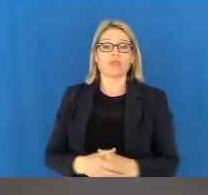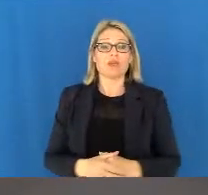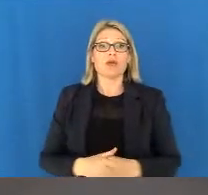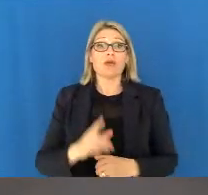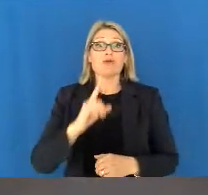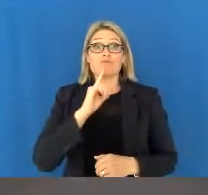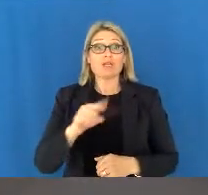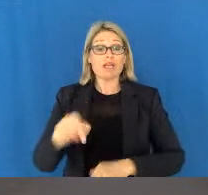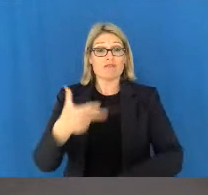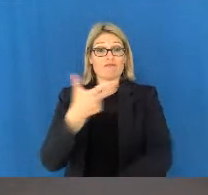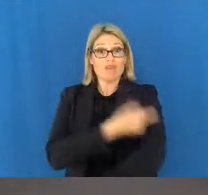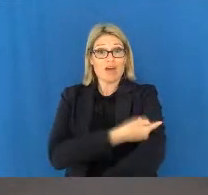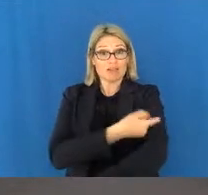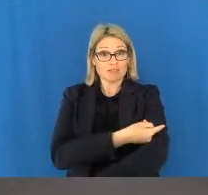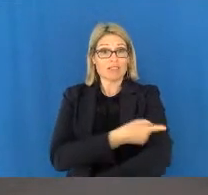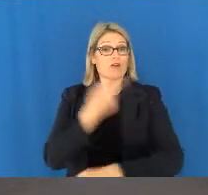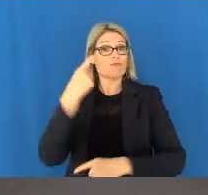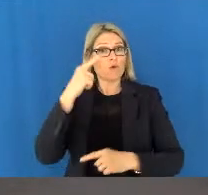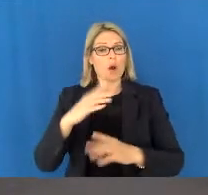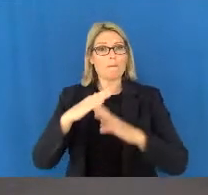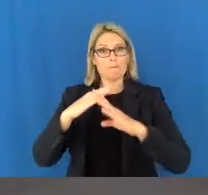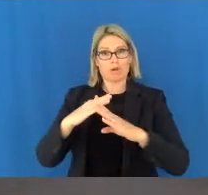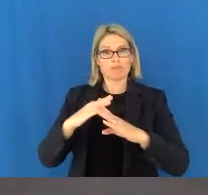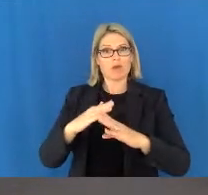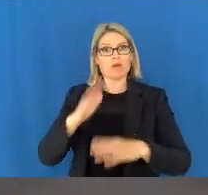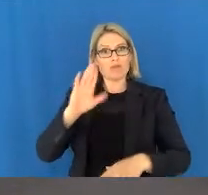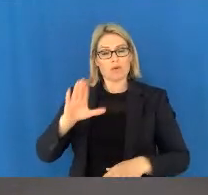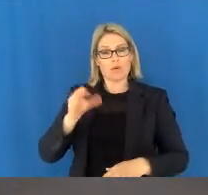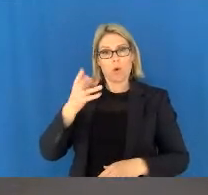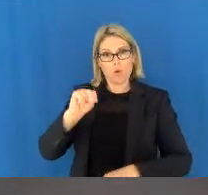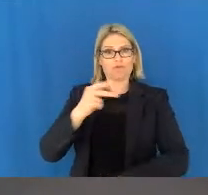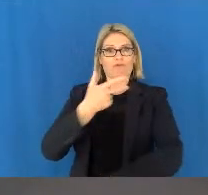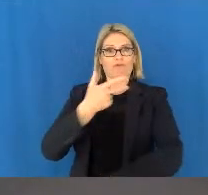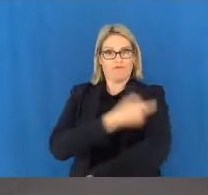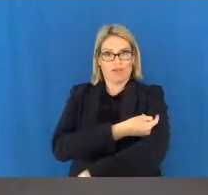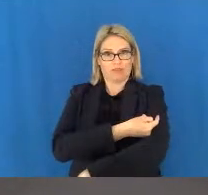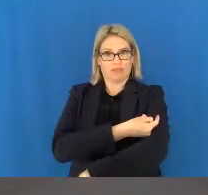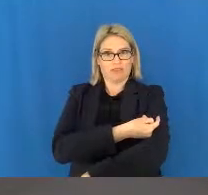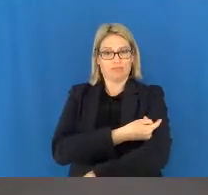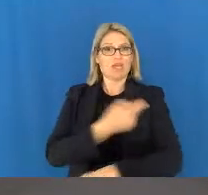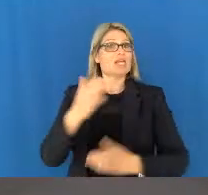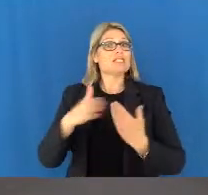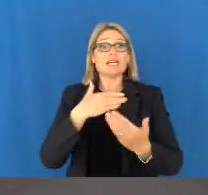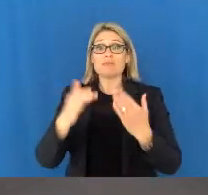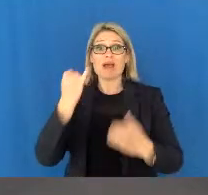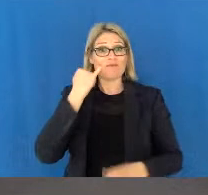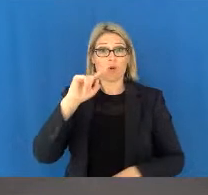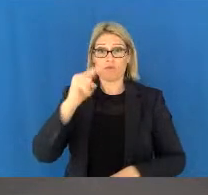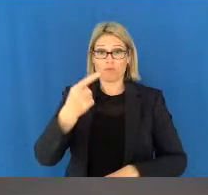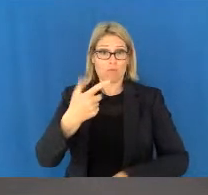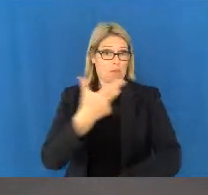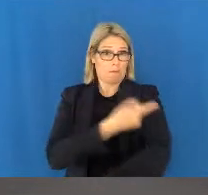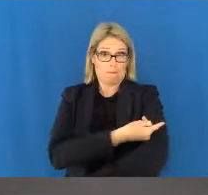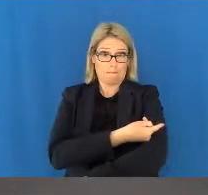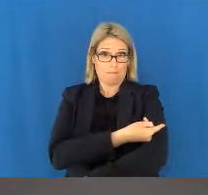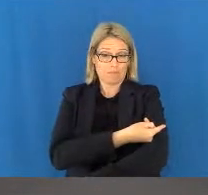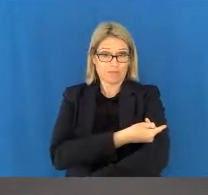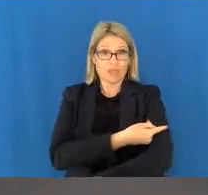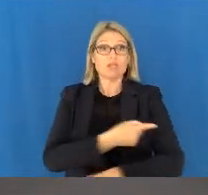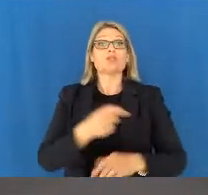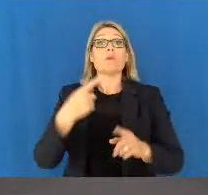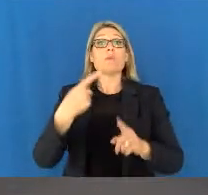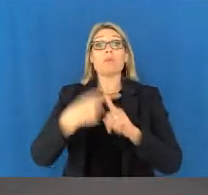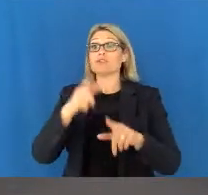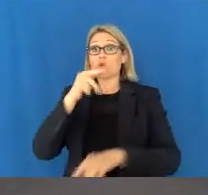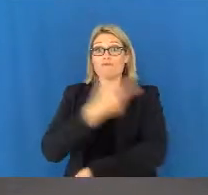to protect those individuals from their own vaccination, even if it's just partial, and by vaccinating those around them,